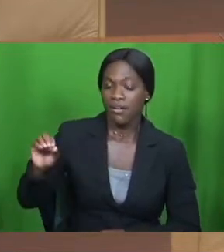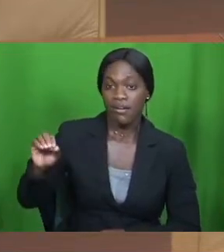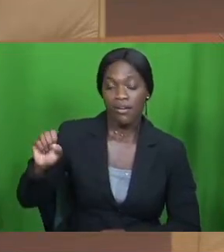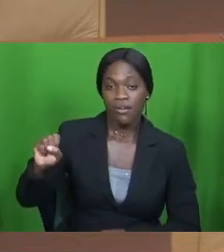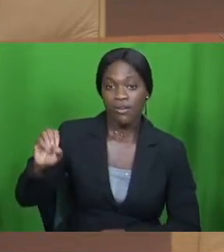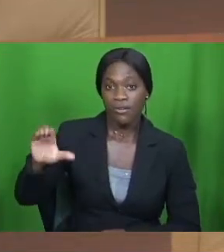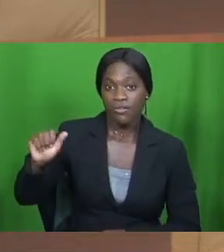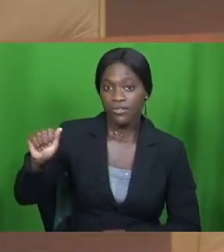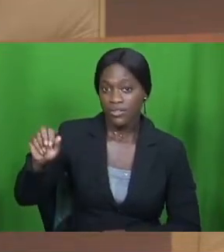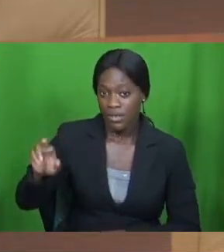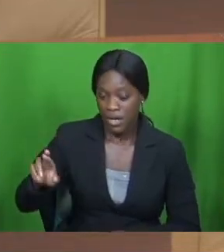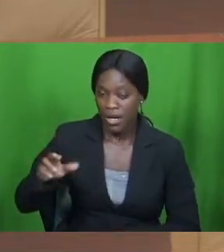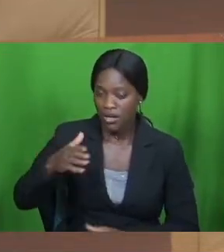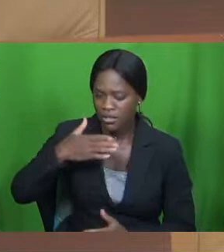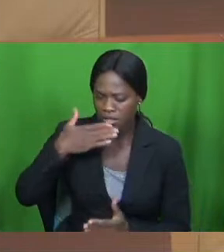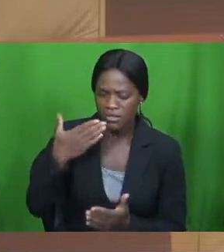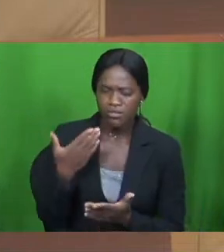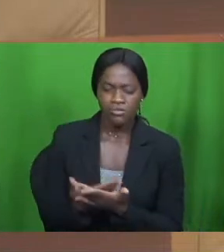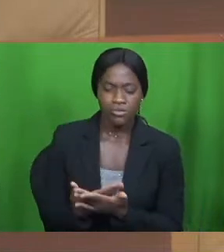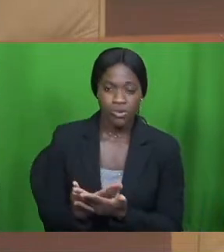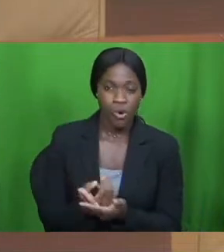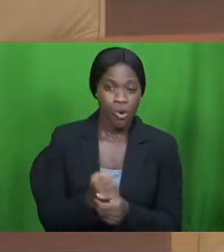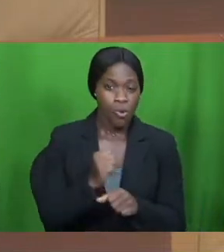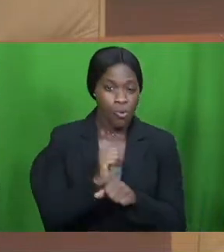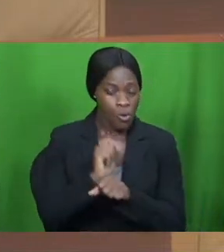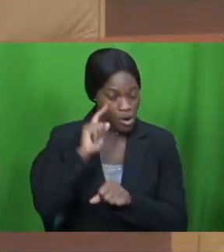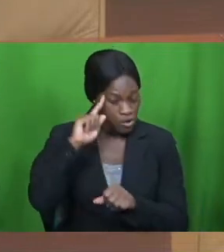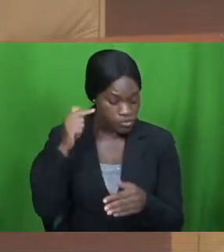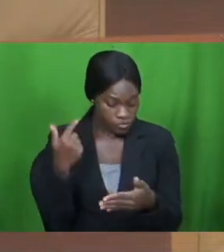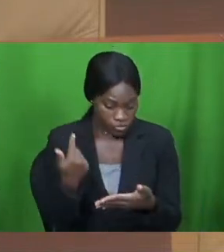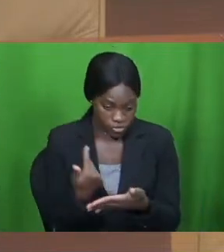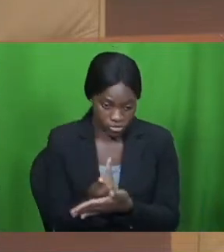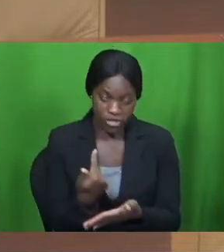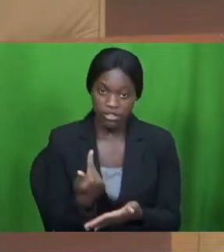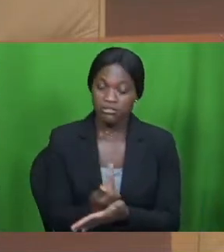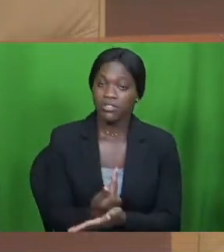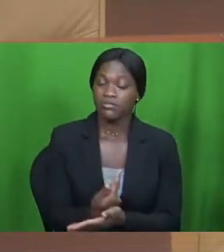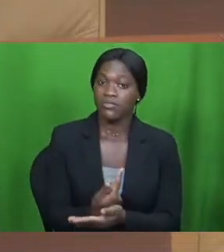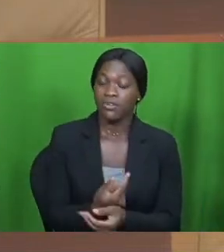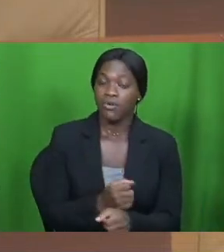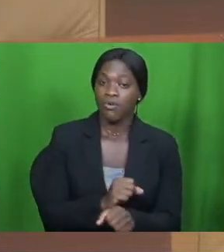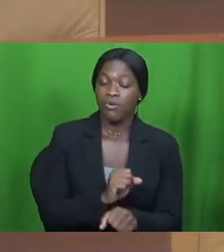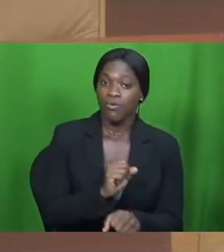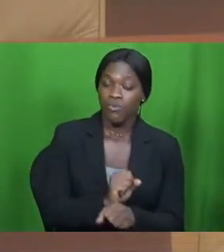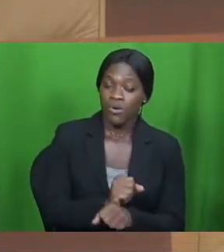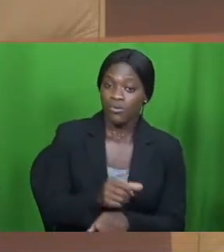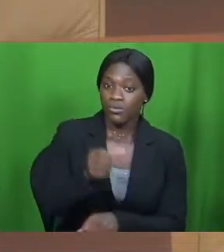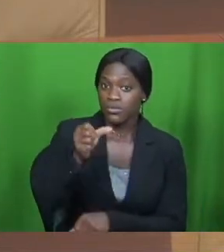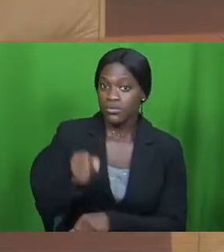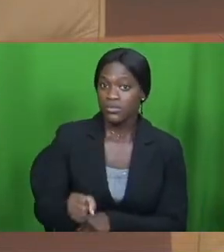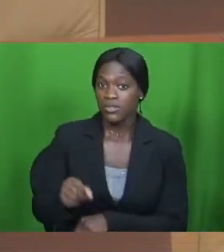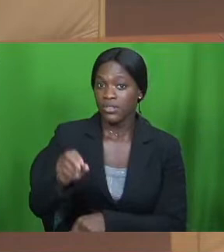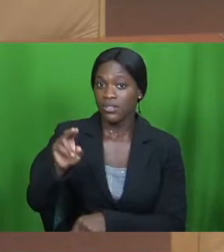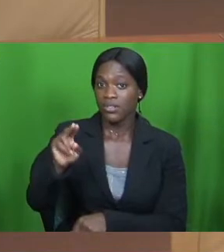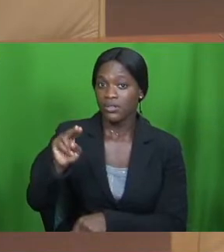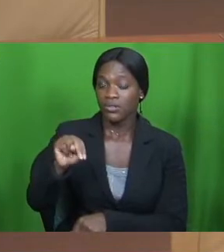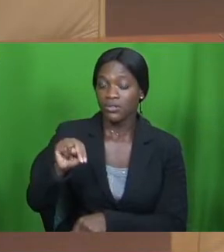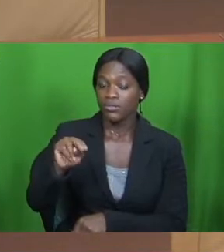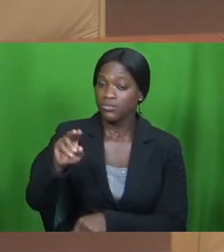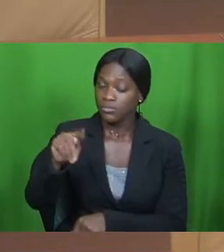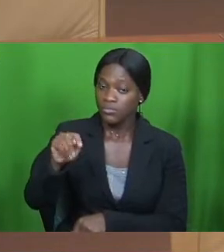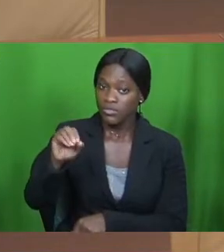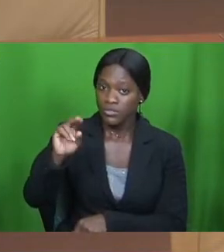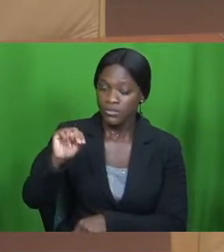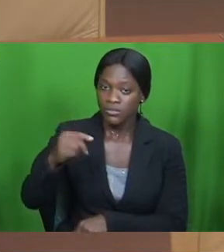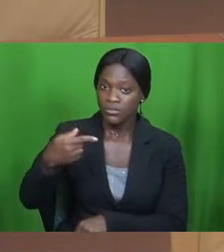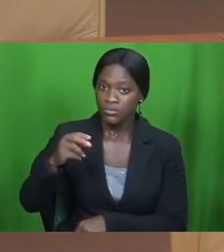son of the people of South Tong who has served his country very, very well.